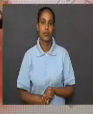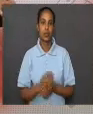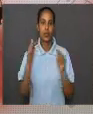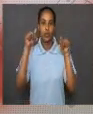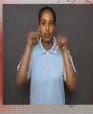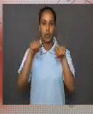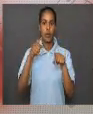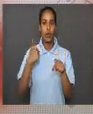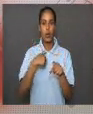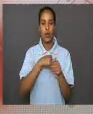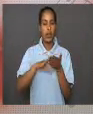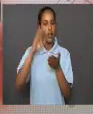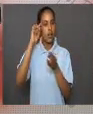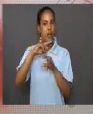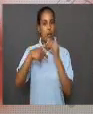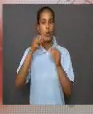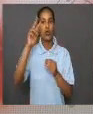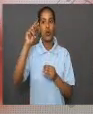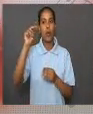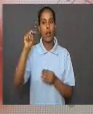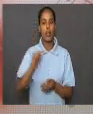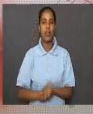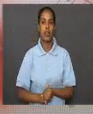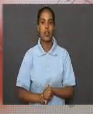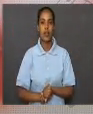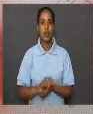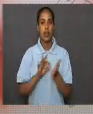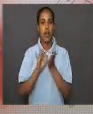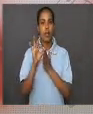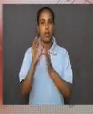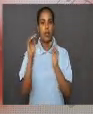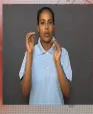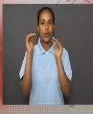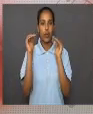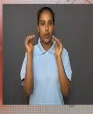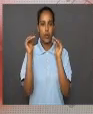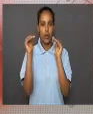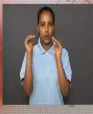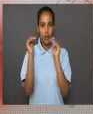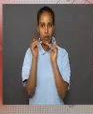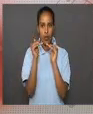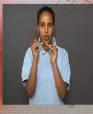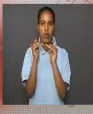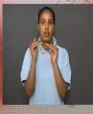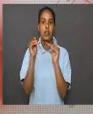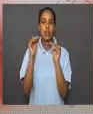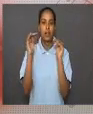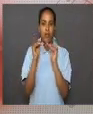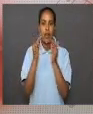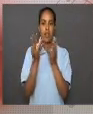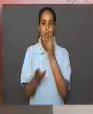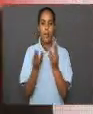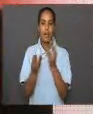Today, we learned about normality, number of equivalents, and equivalent